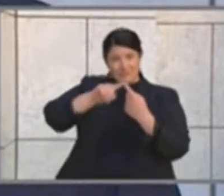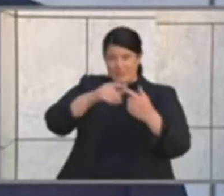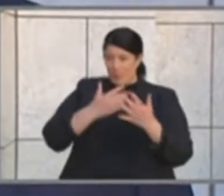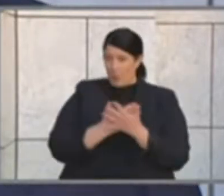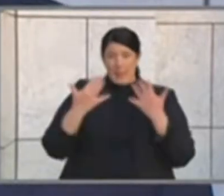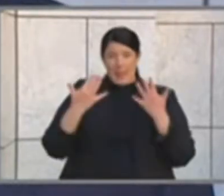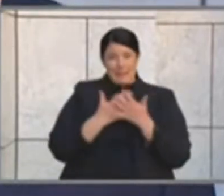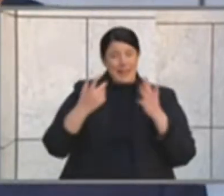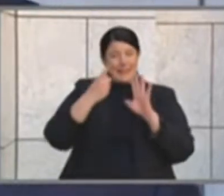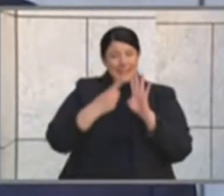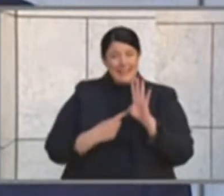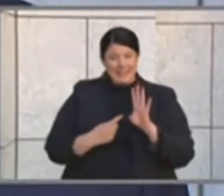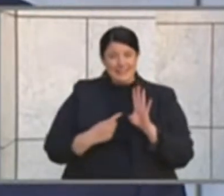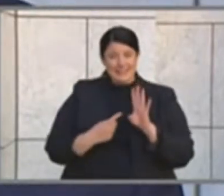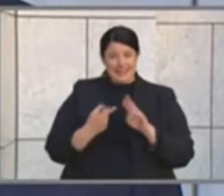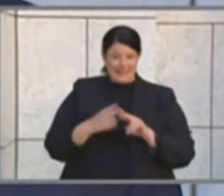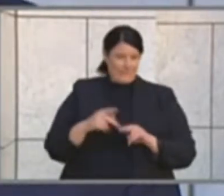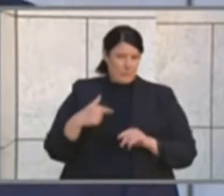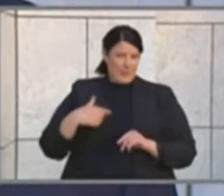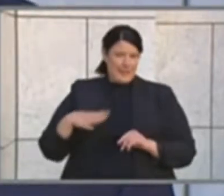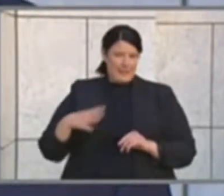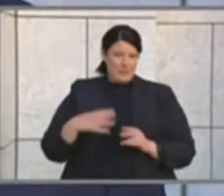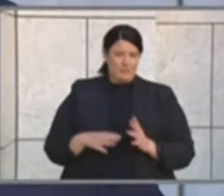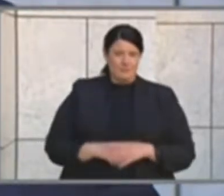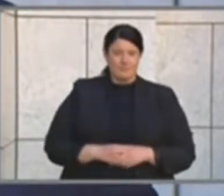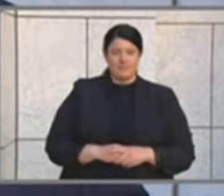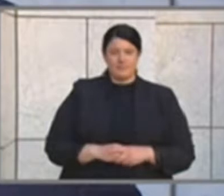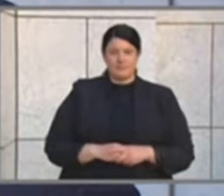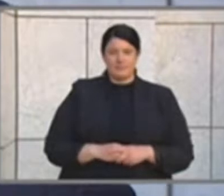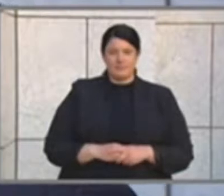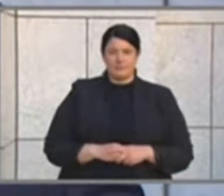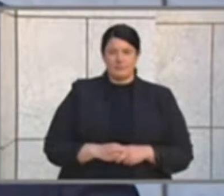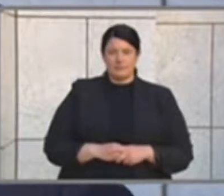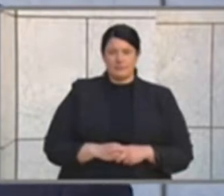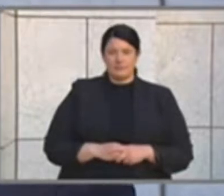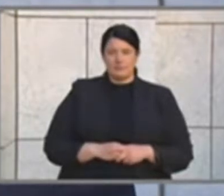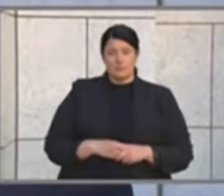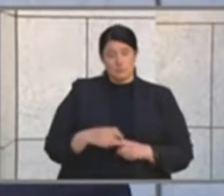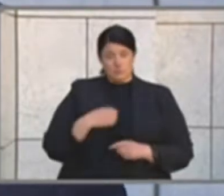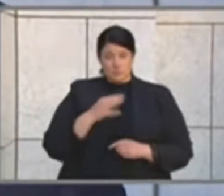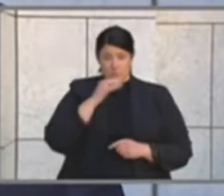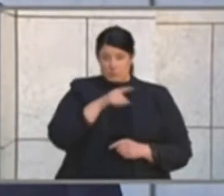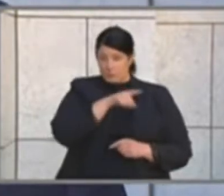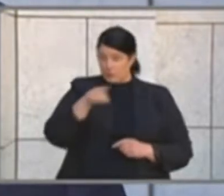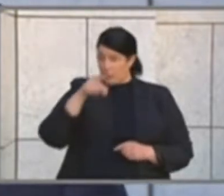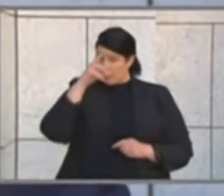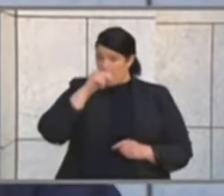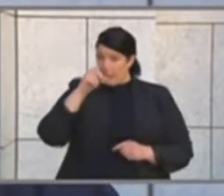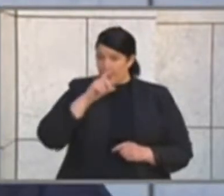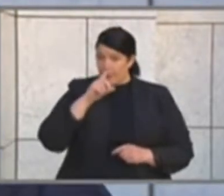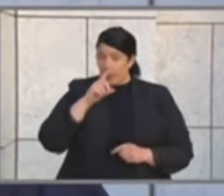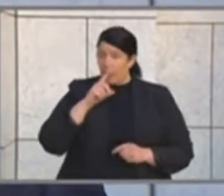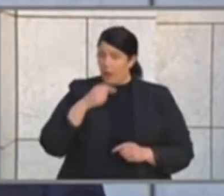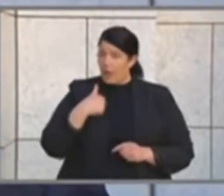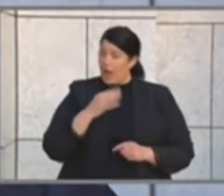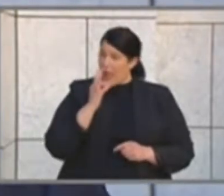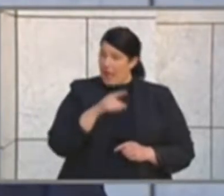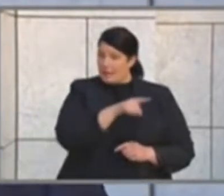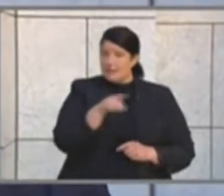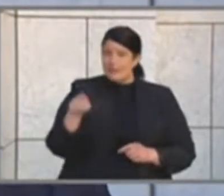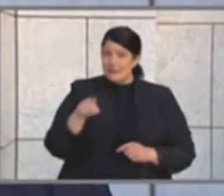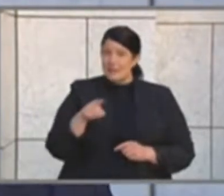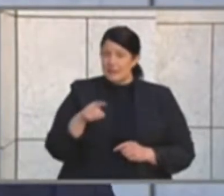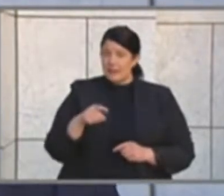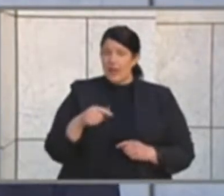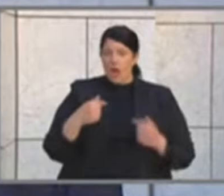potentially, if that is what is required. And so the task and the message I have for those young people is that's why I have